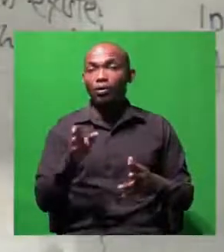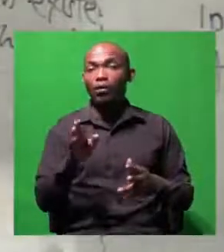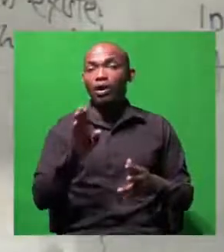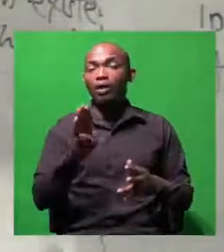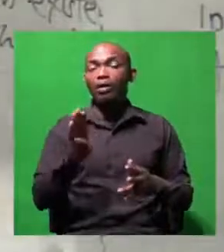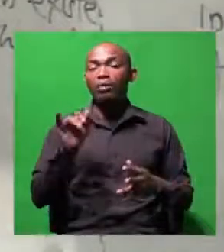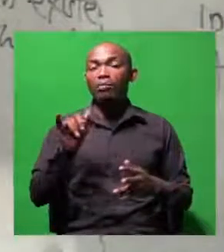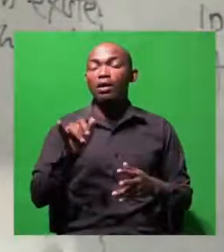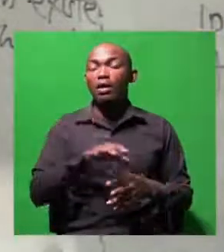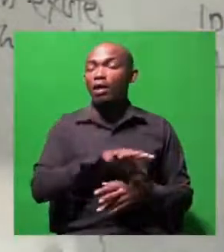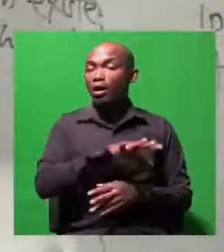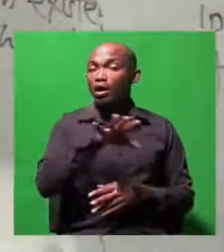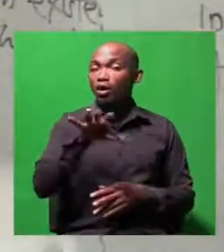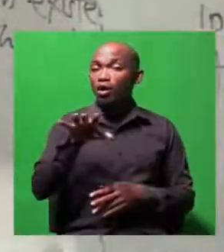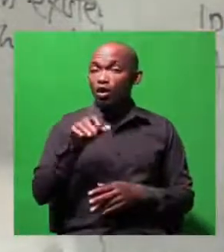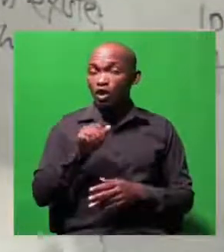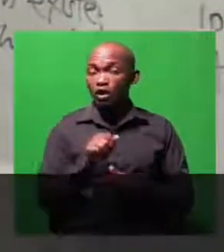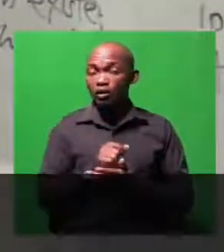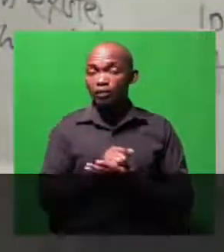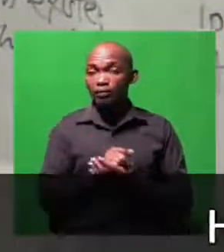whereby